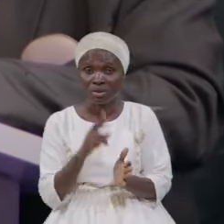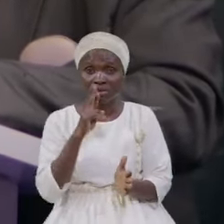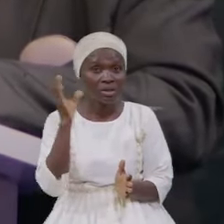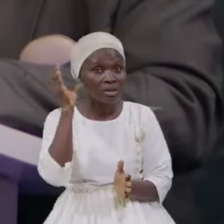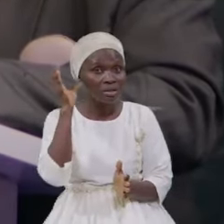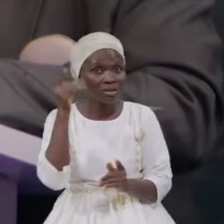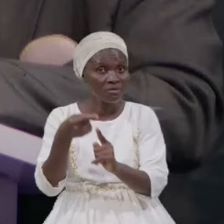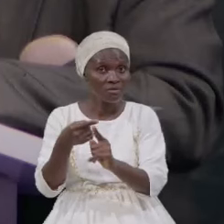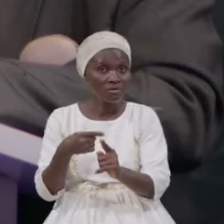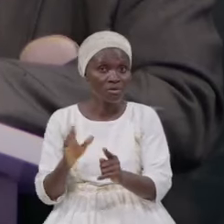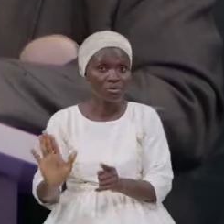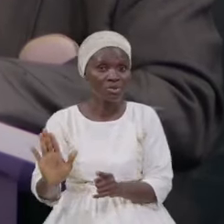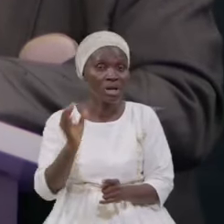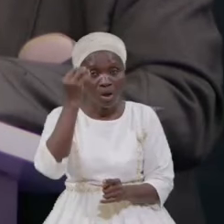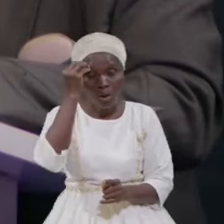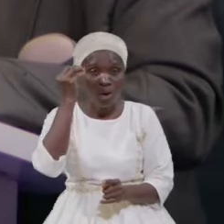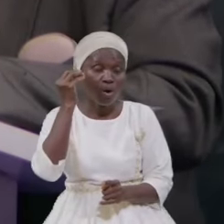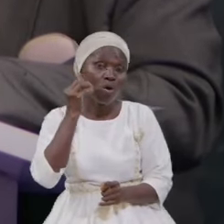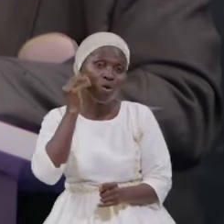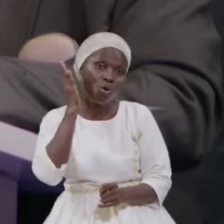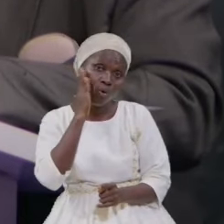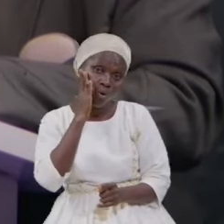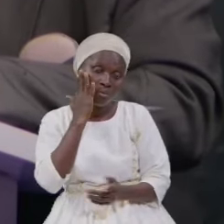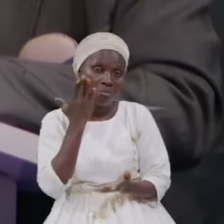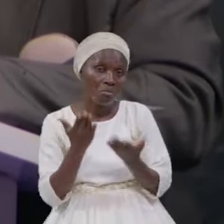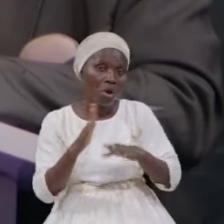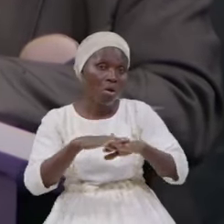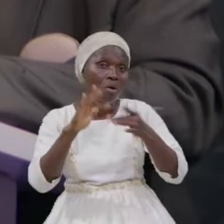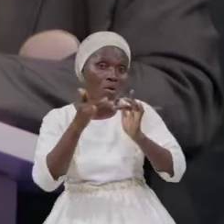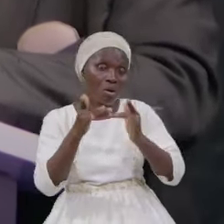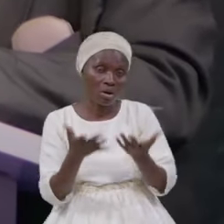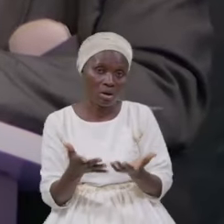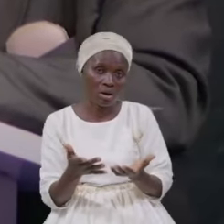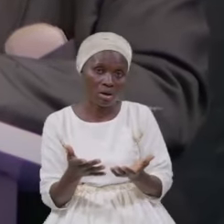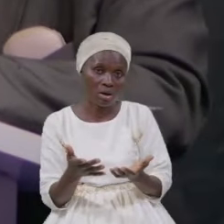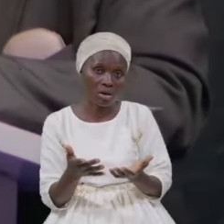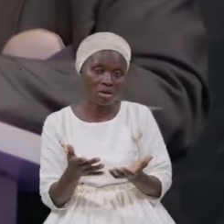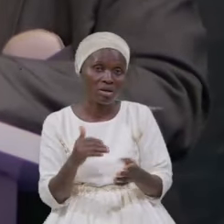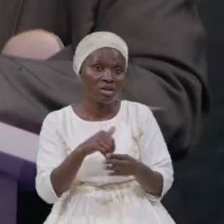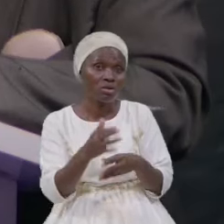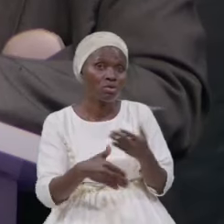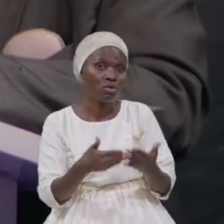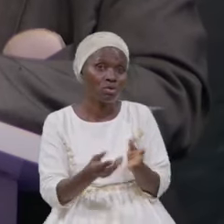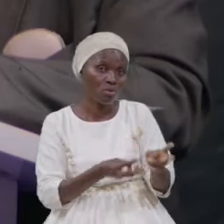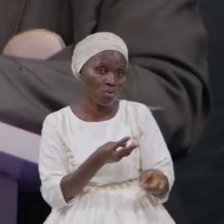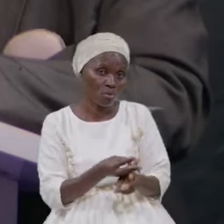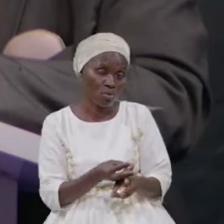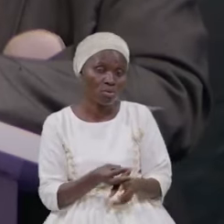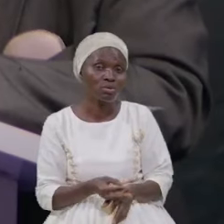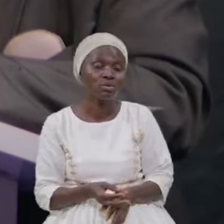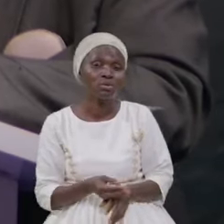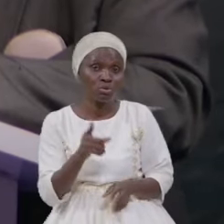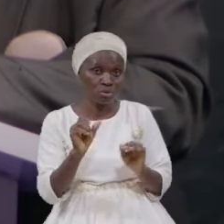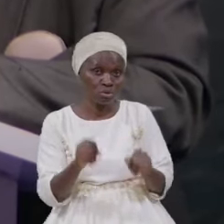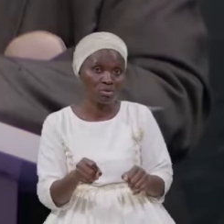somewhere across the globe, you can also, after receiving Christ, if you have received Christ